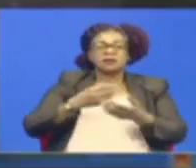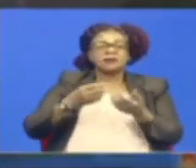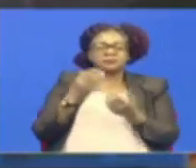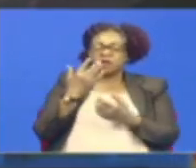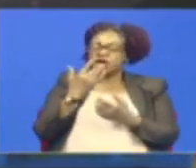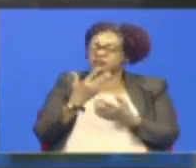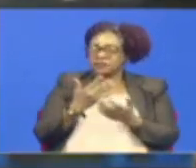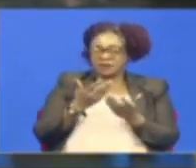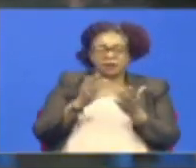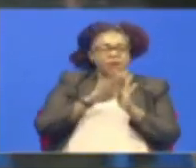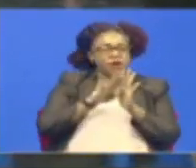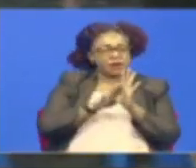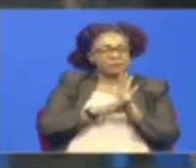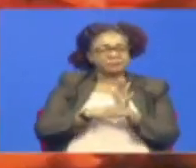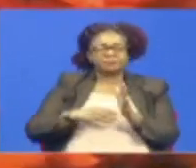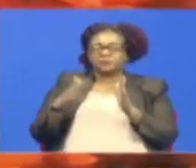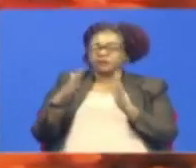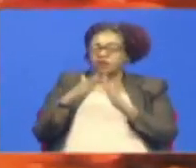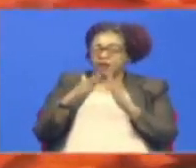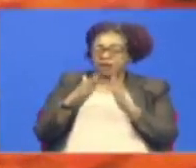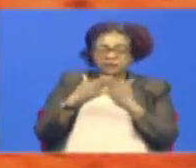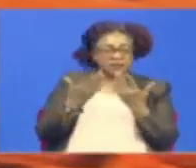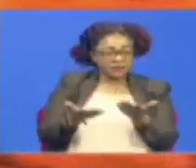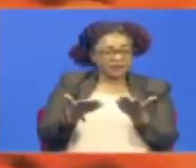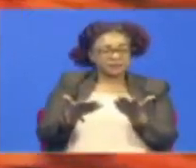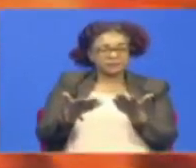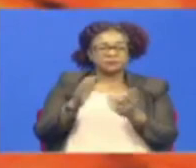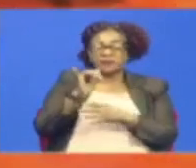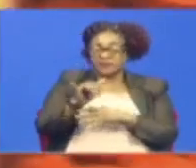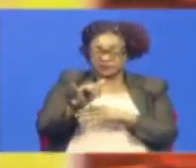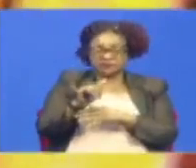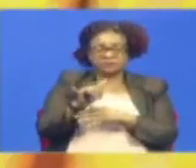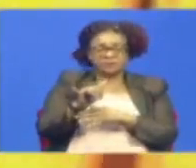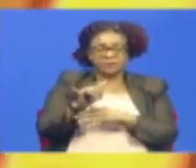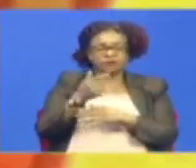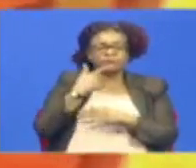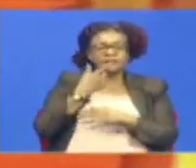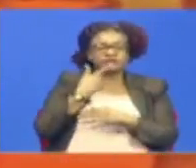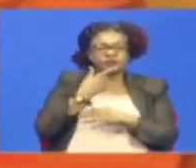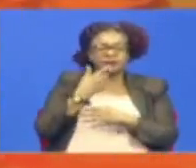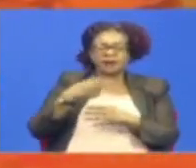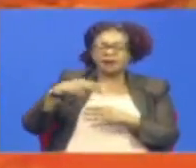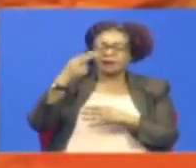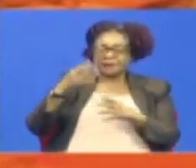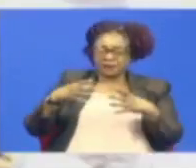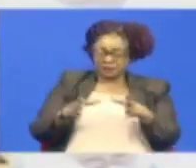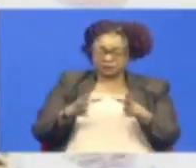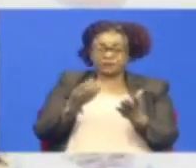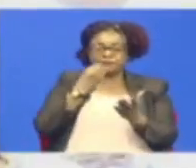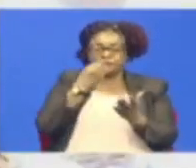portable toilets, fancy multi-course meals, and it will be an injustice not to mention high-class hospitality.